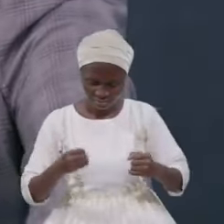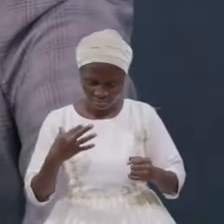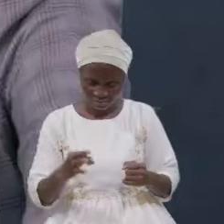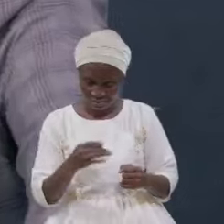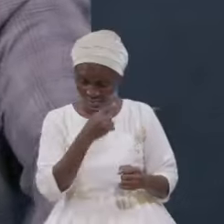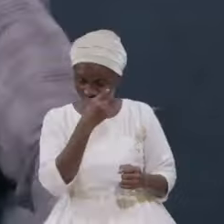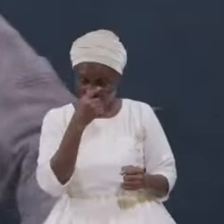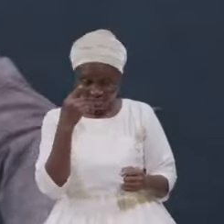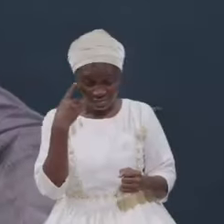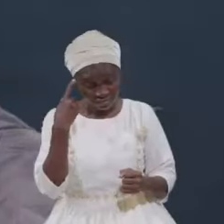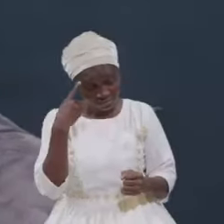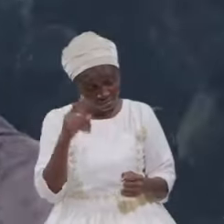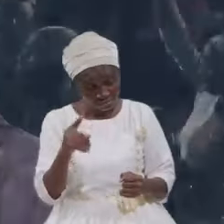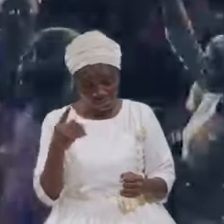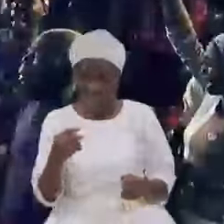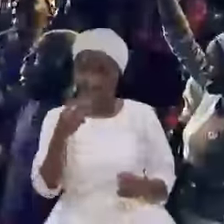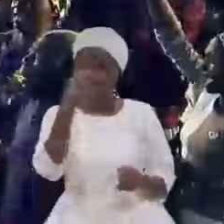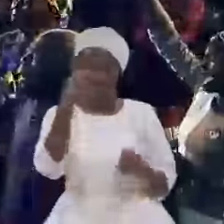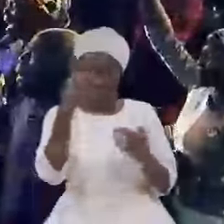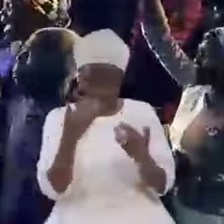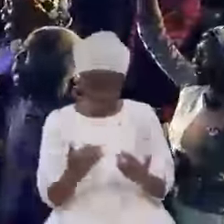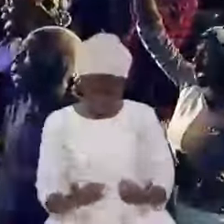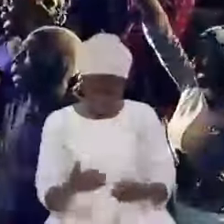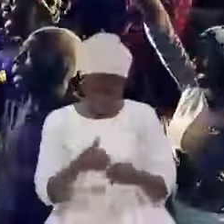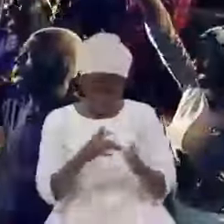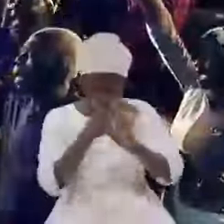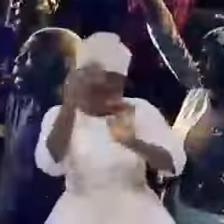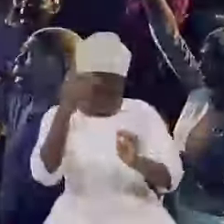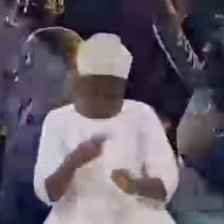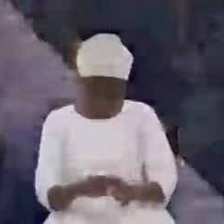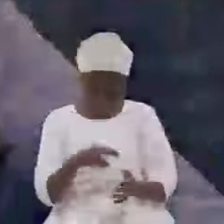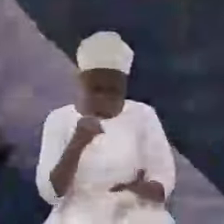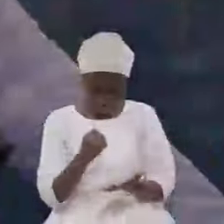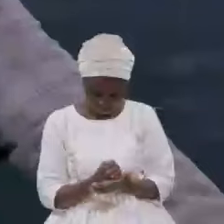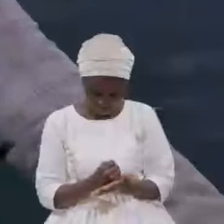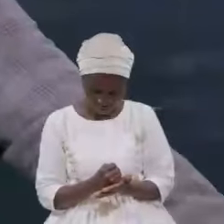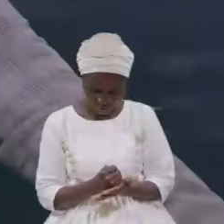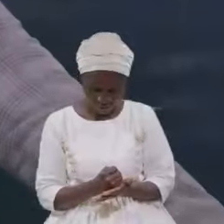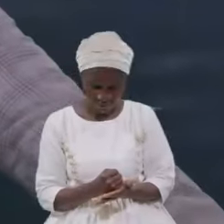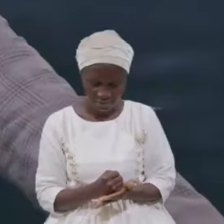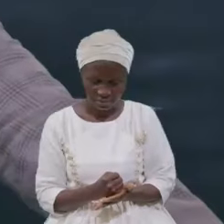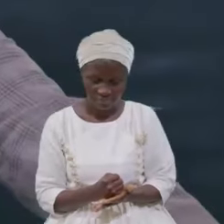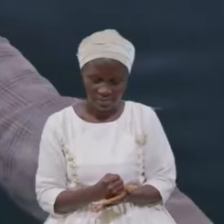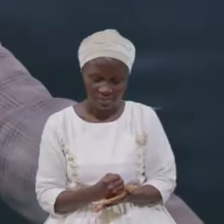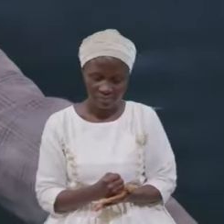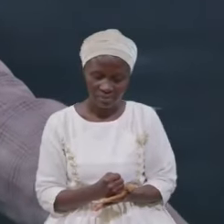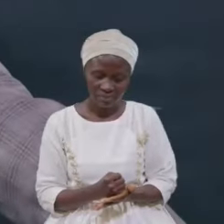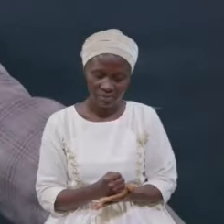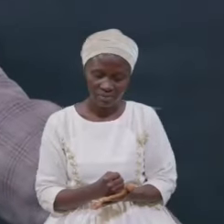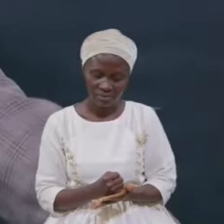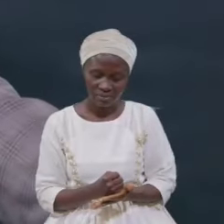now in Jesus' name. the loss of their